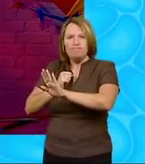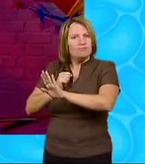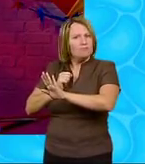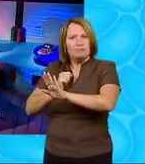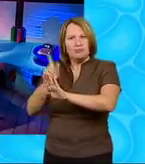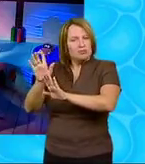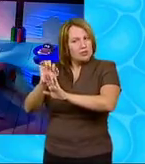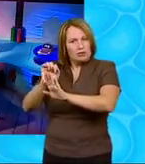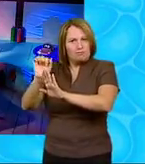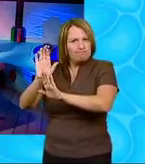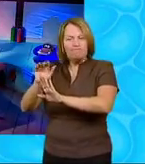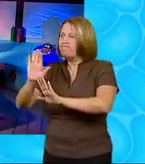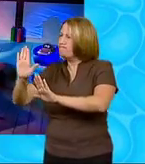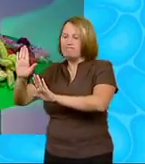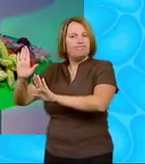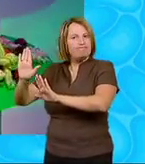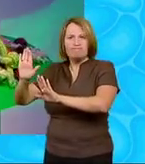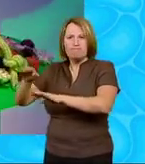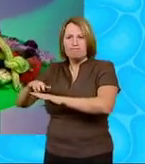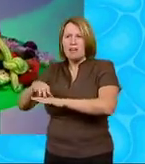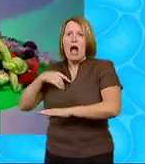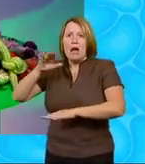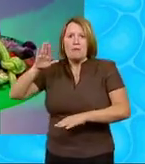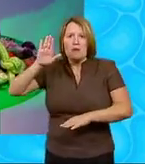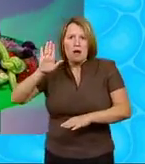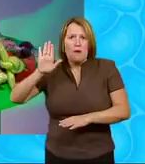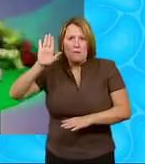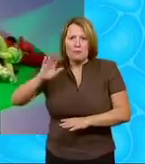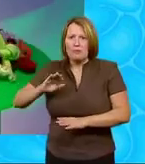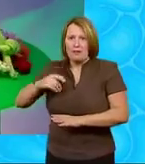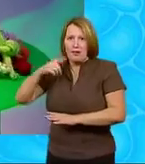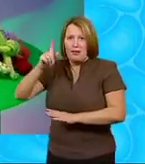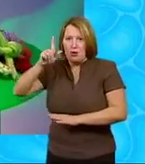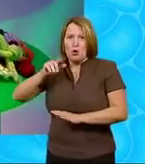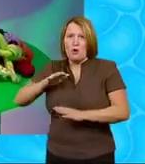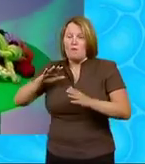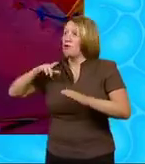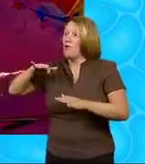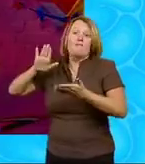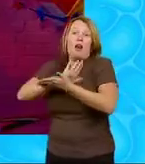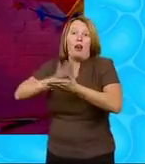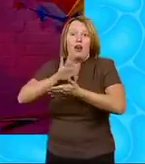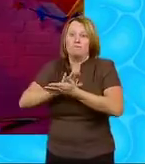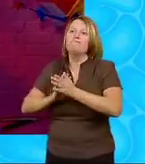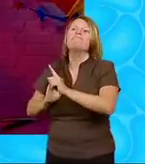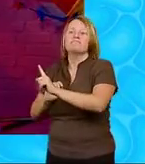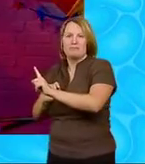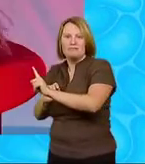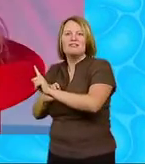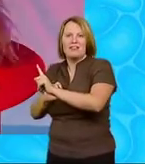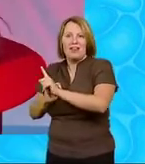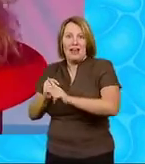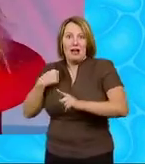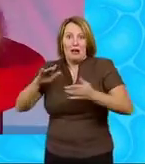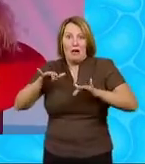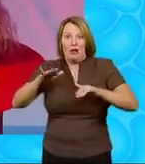going over to Scribble. You are in next. Yes, Scribble. Doodle do, have lots of fun. Oh, yes. I'll give you that. Me. And Doodle, don't